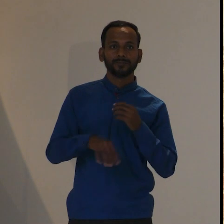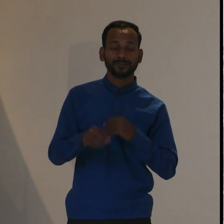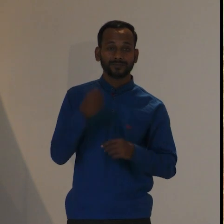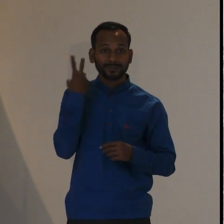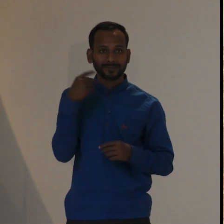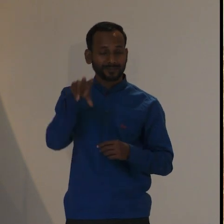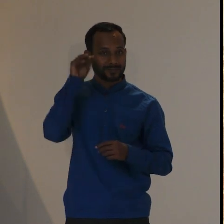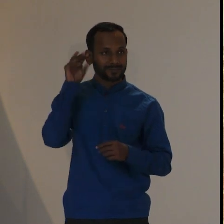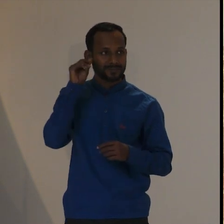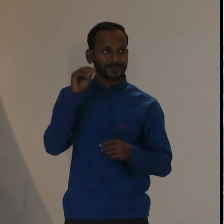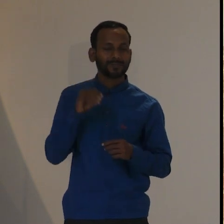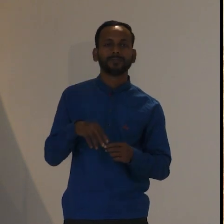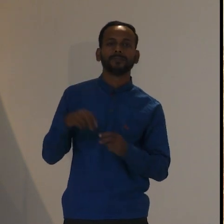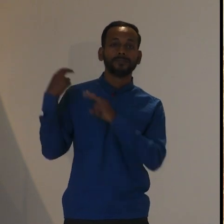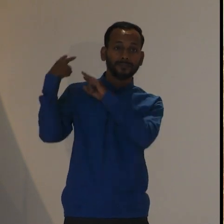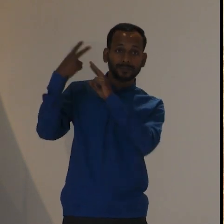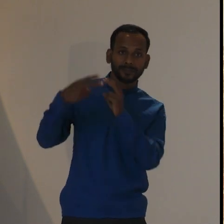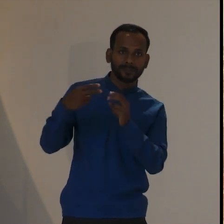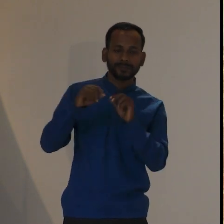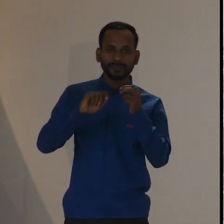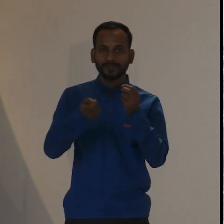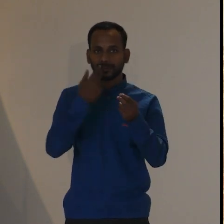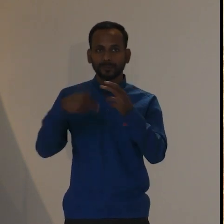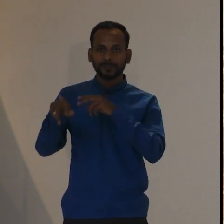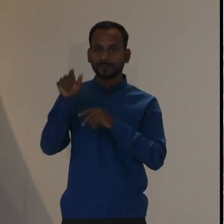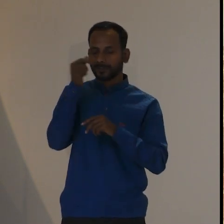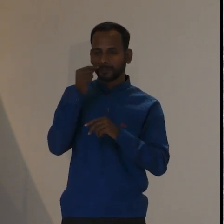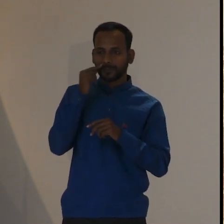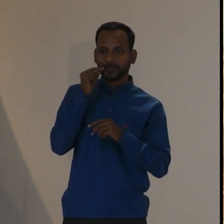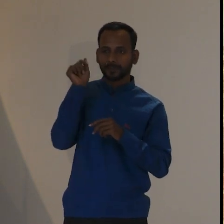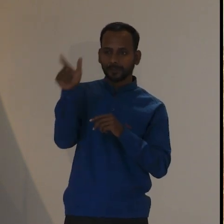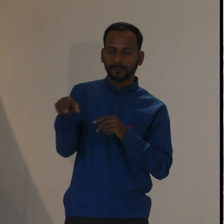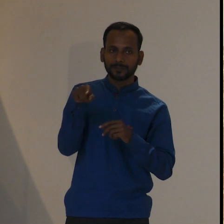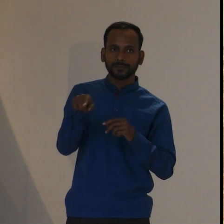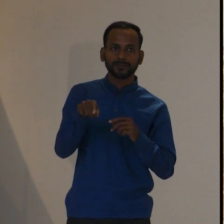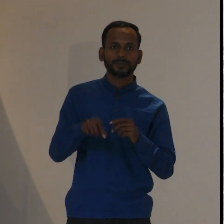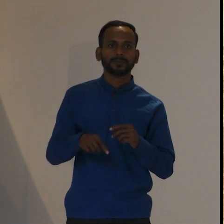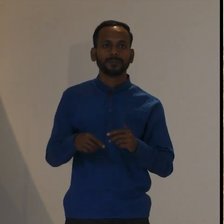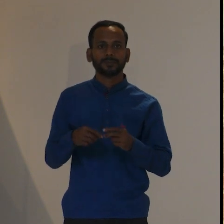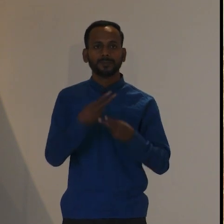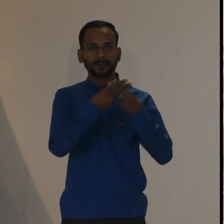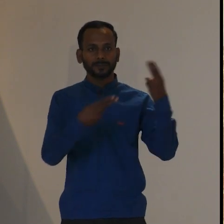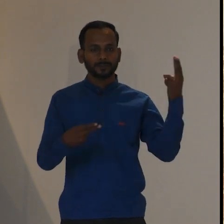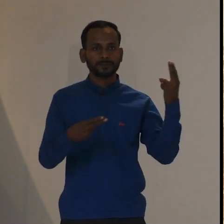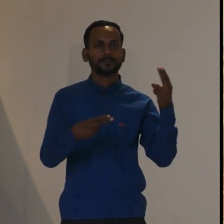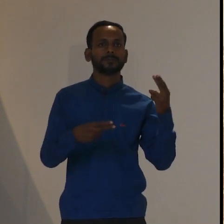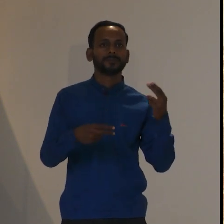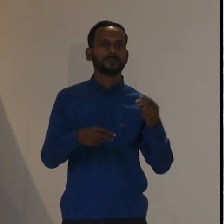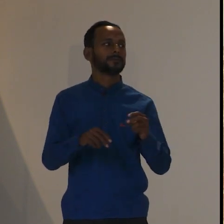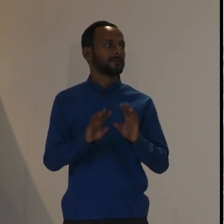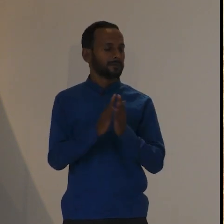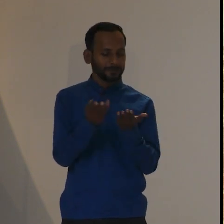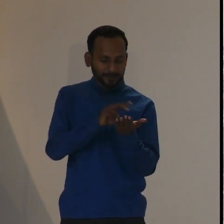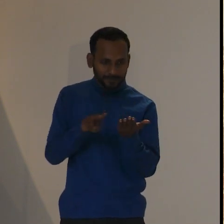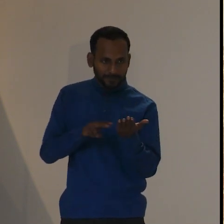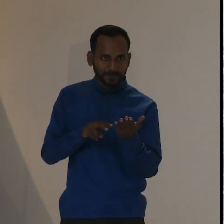about the history of medicine in their own city of women. Perhaps new projects such as films, storytelling, screenings, and plays can